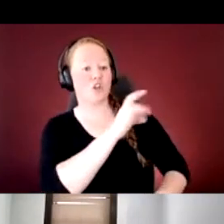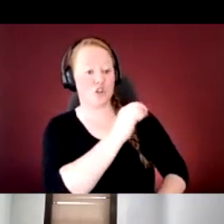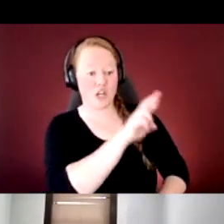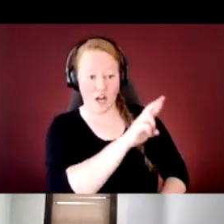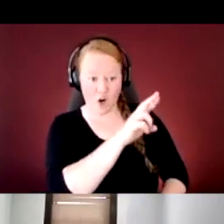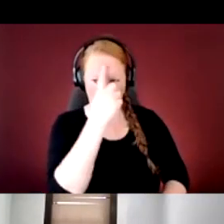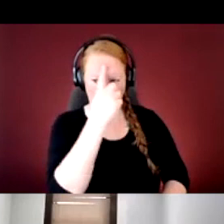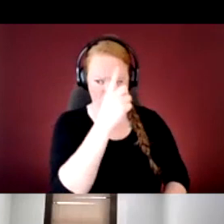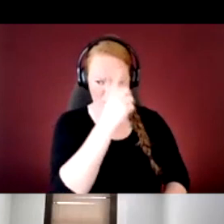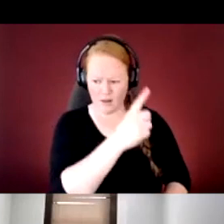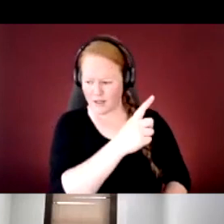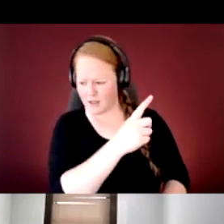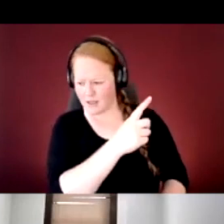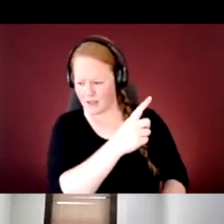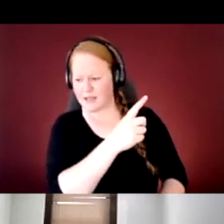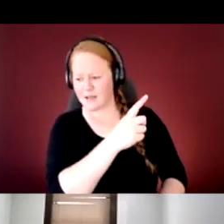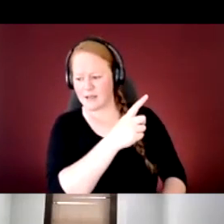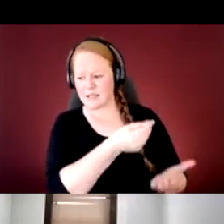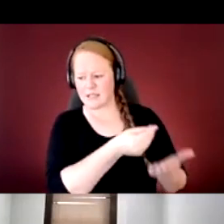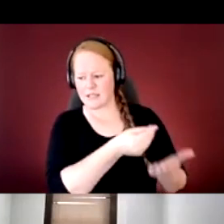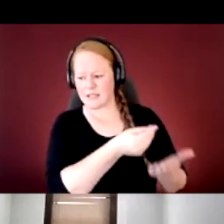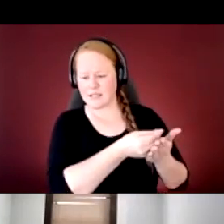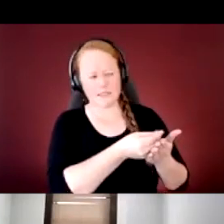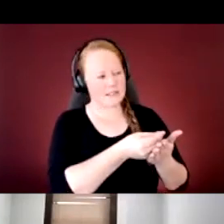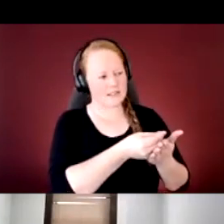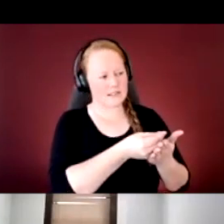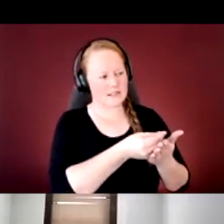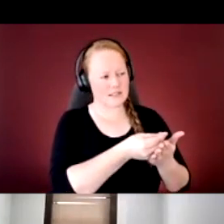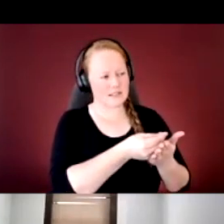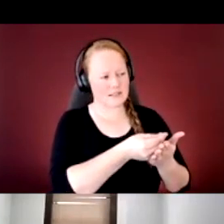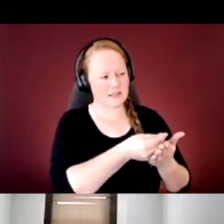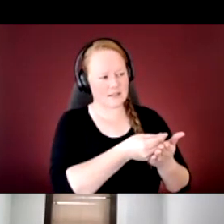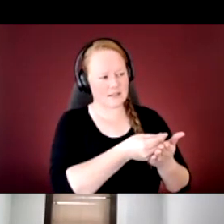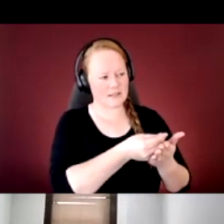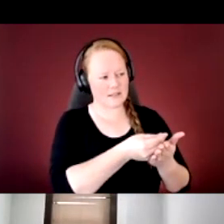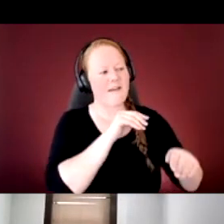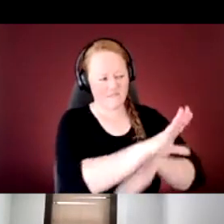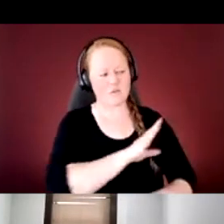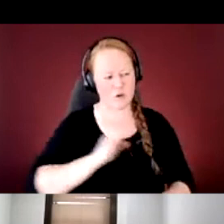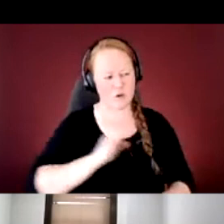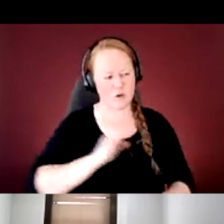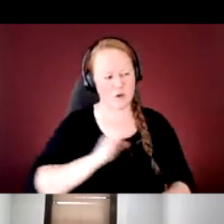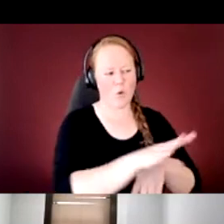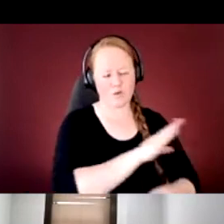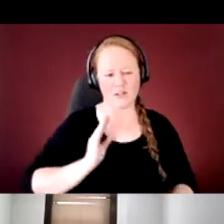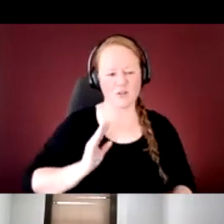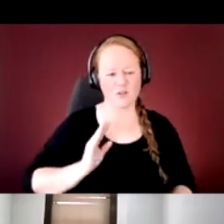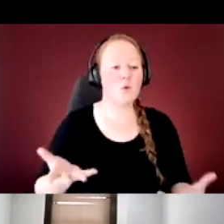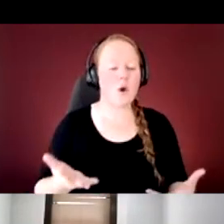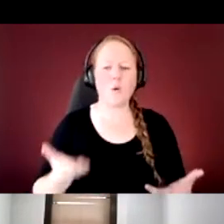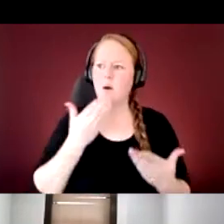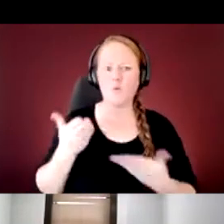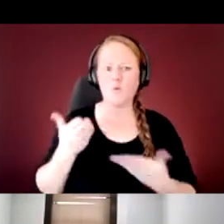Board. We're here today to officially endorse the first of a number of recommended spending plans to the Mayor's